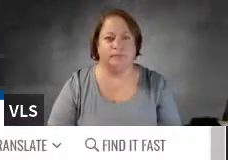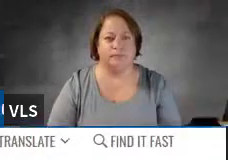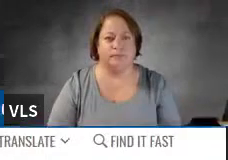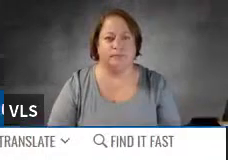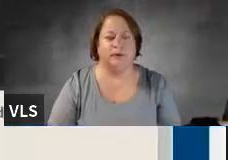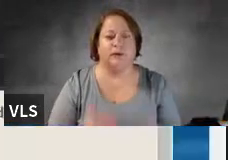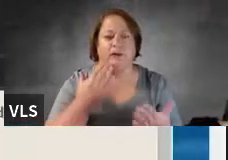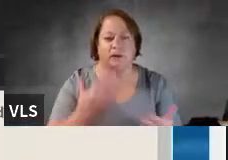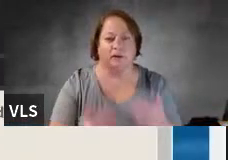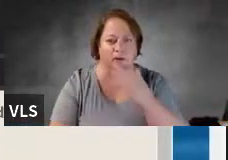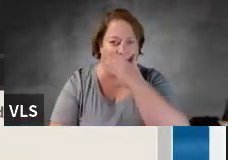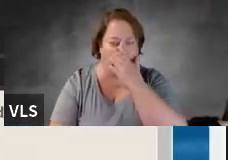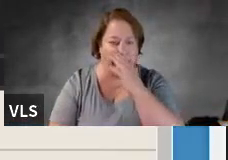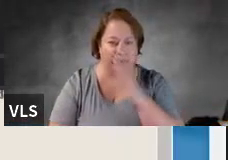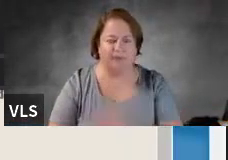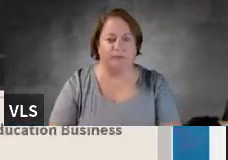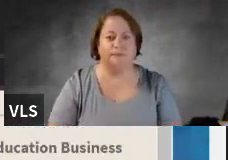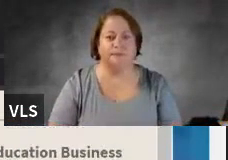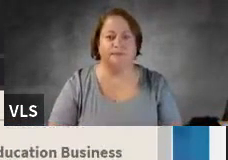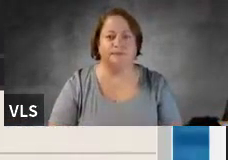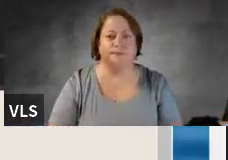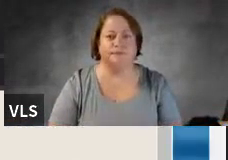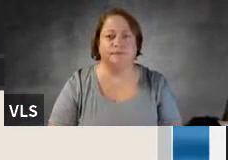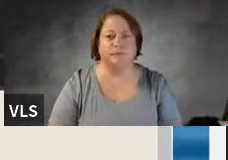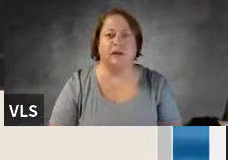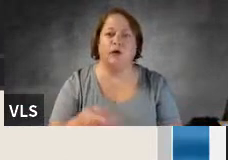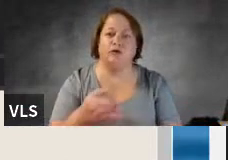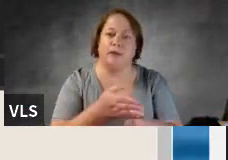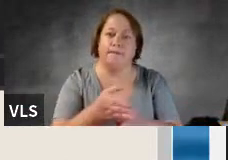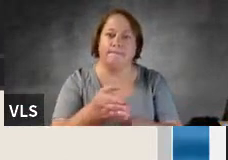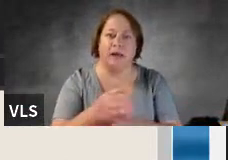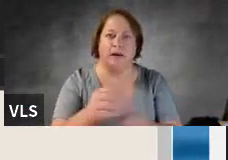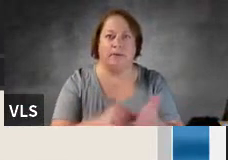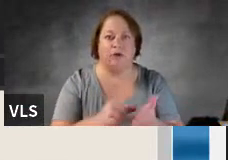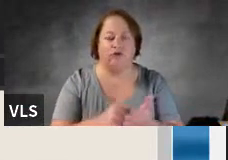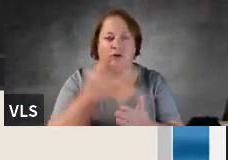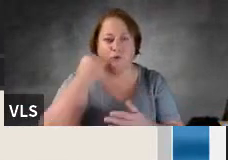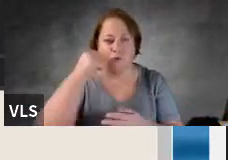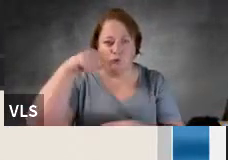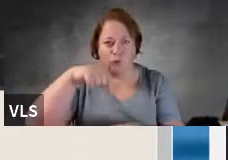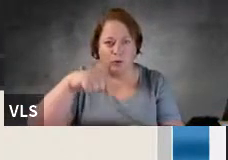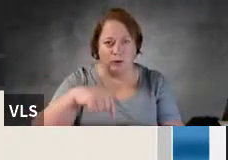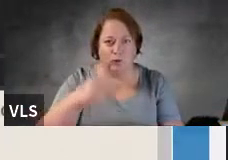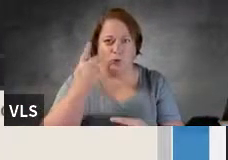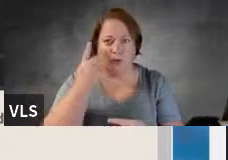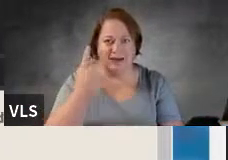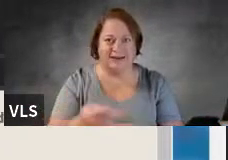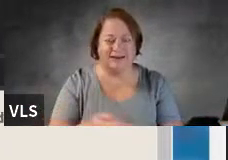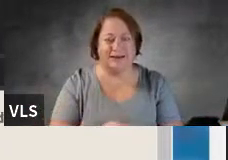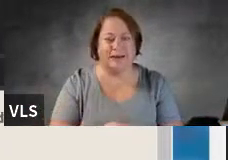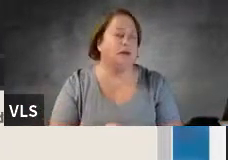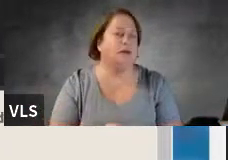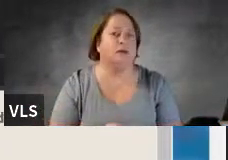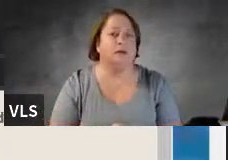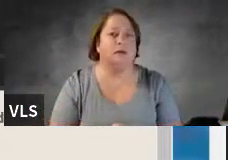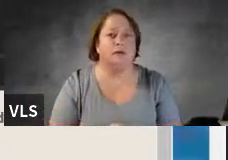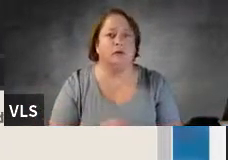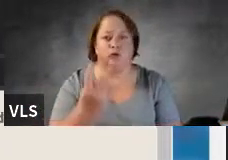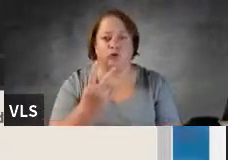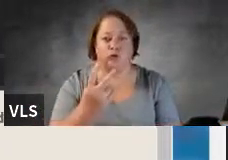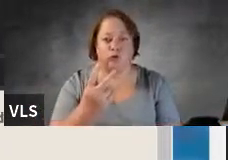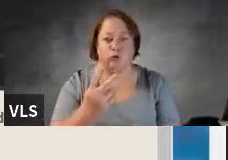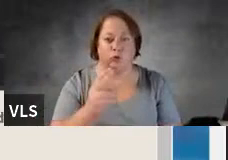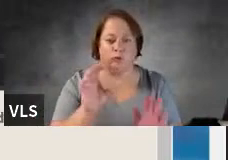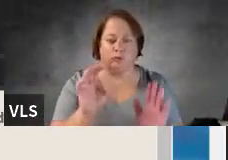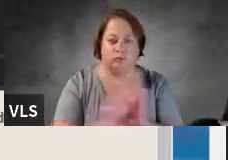Thank you, sir. So there is our main page. If you scroll down, you can see two icons.